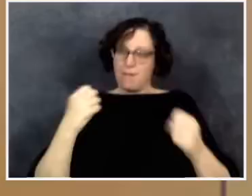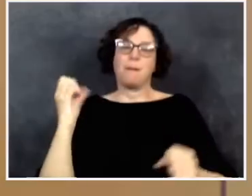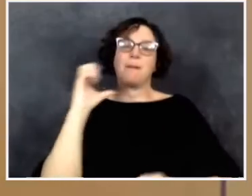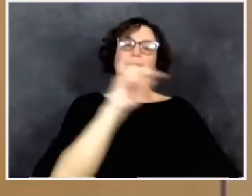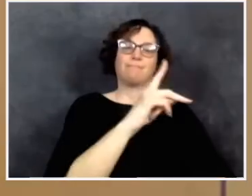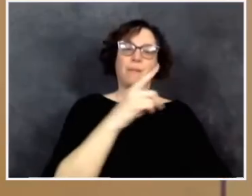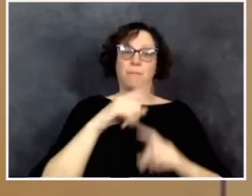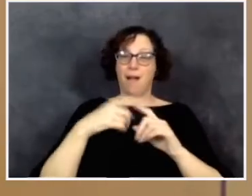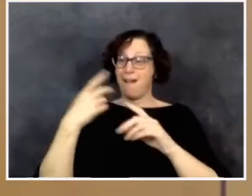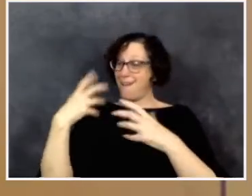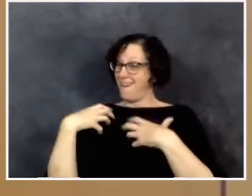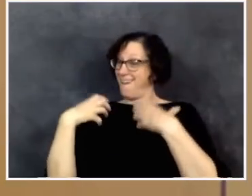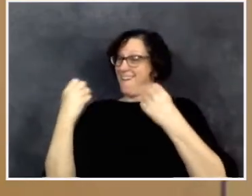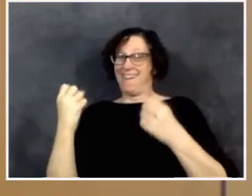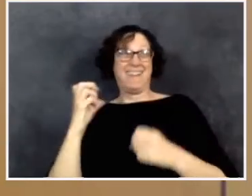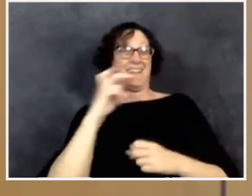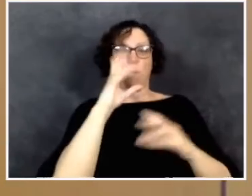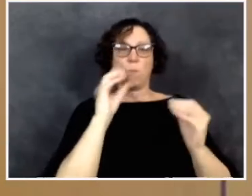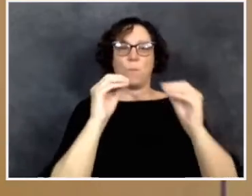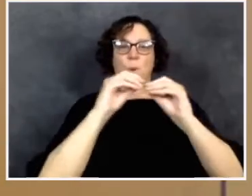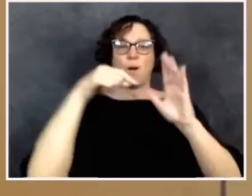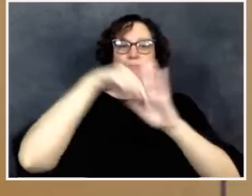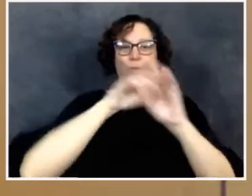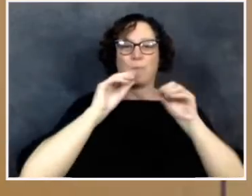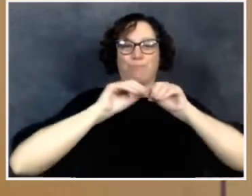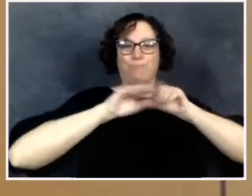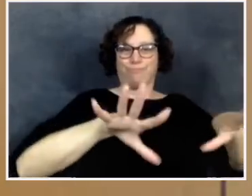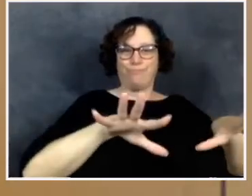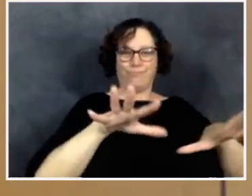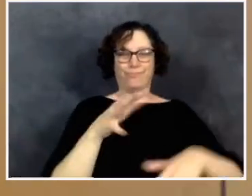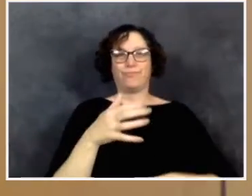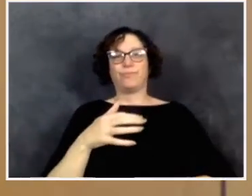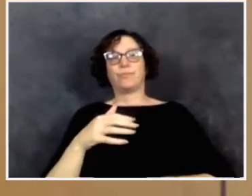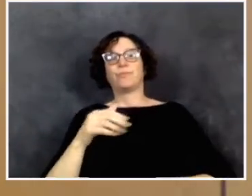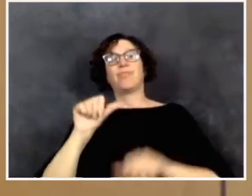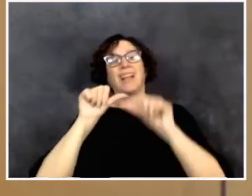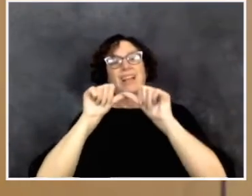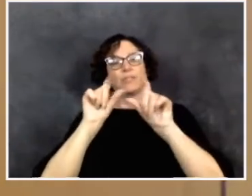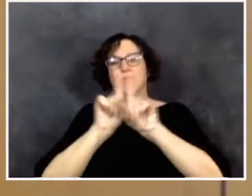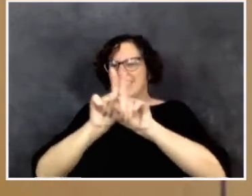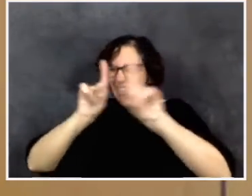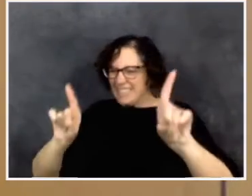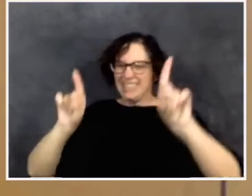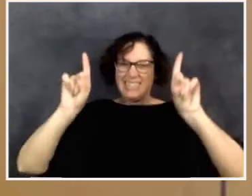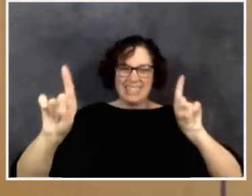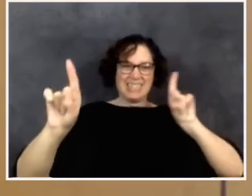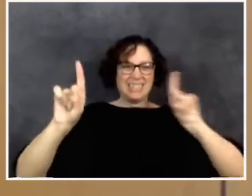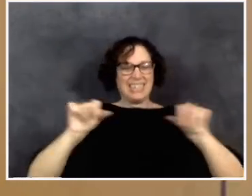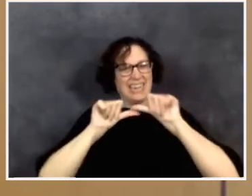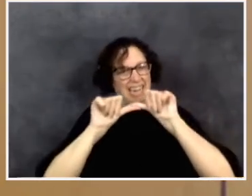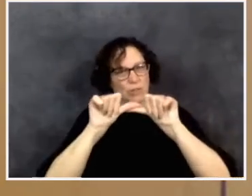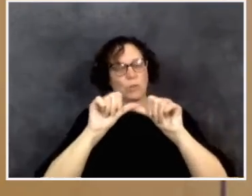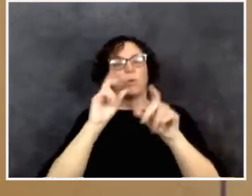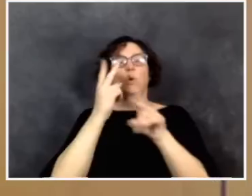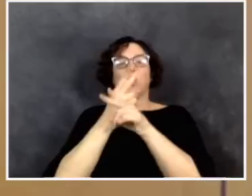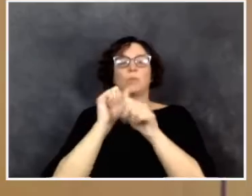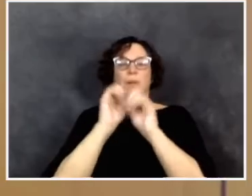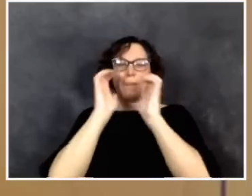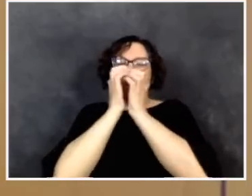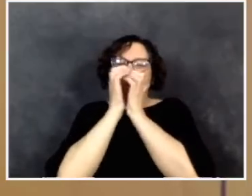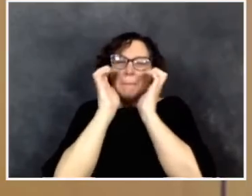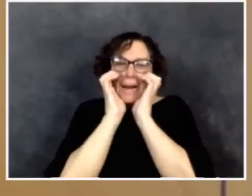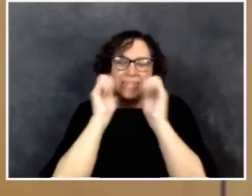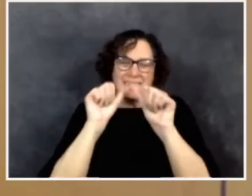hand washing, continued use of face coverings, and maintaining